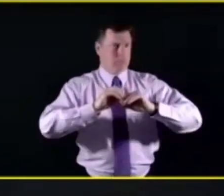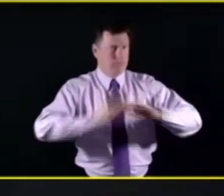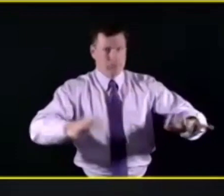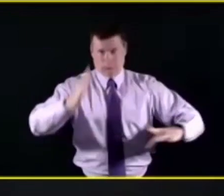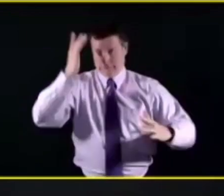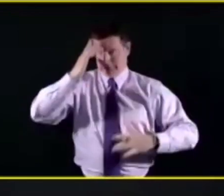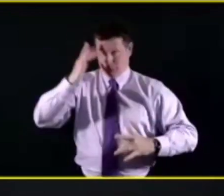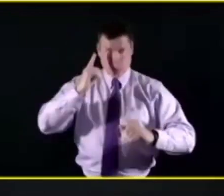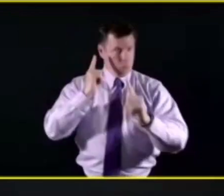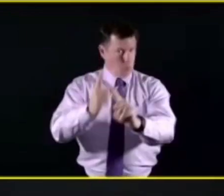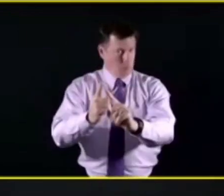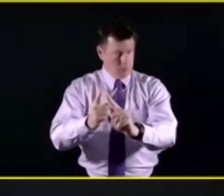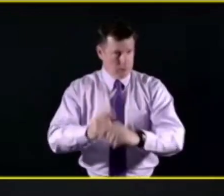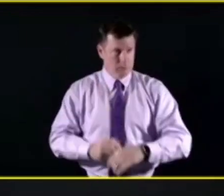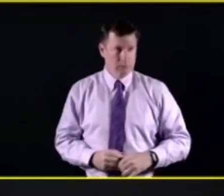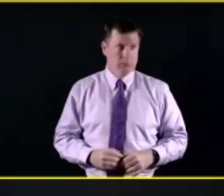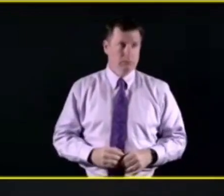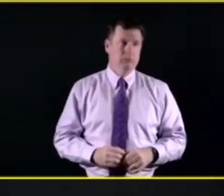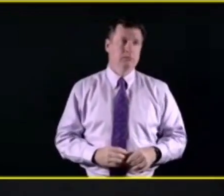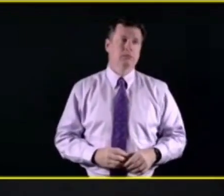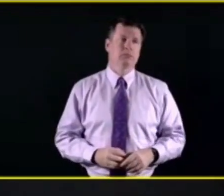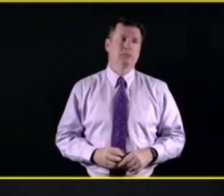to 70%